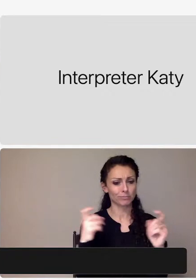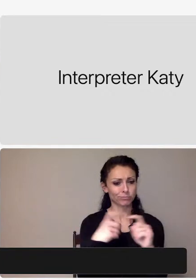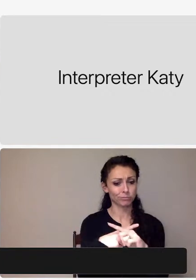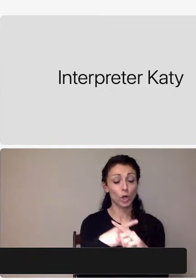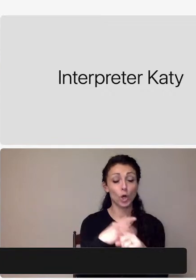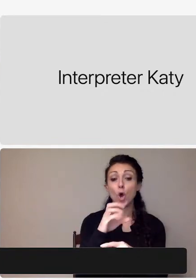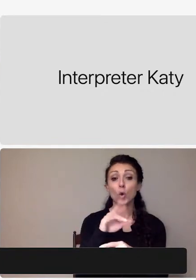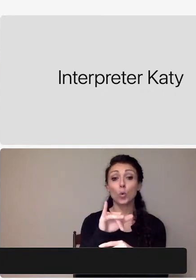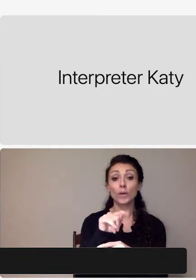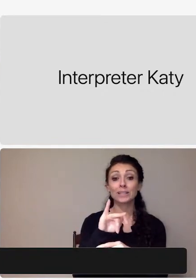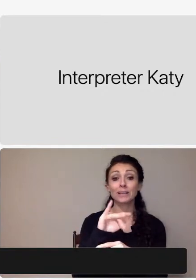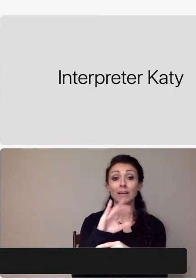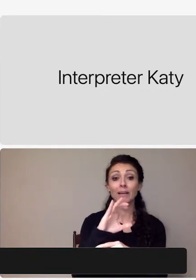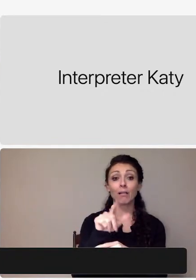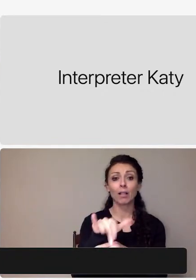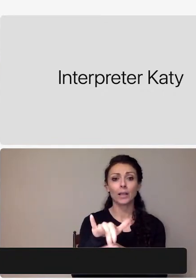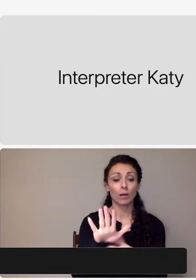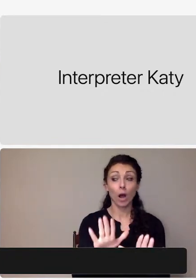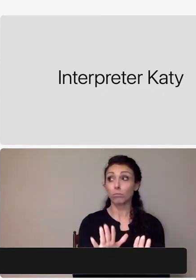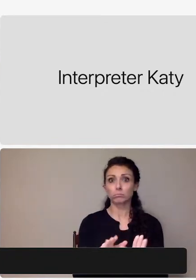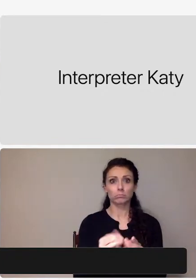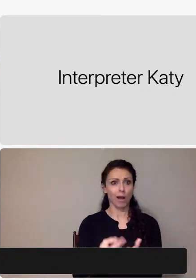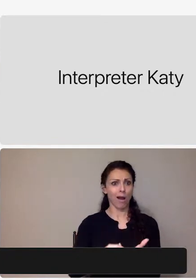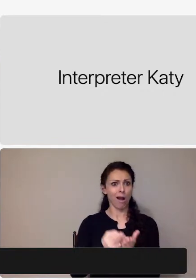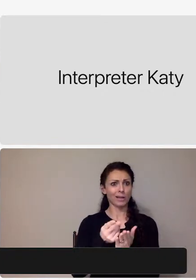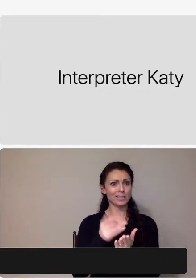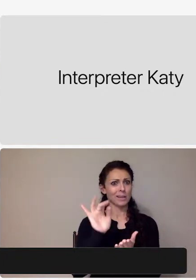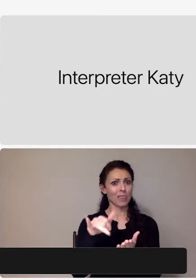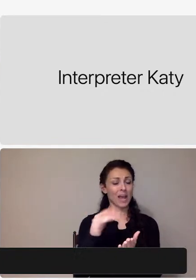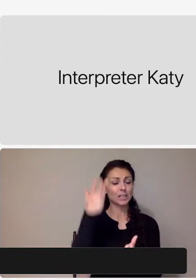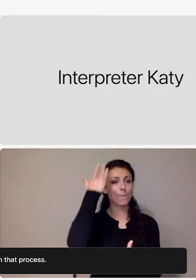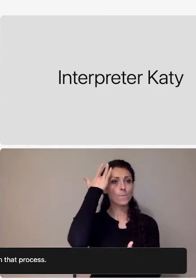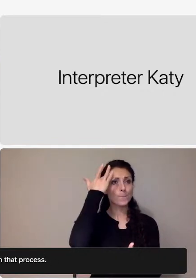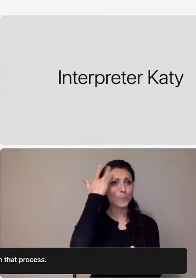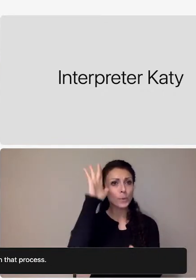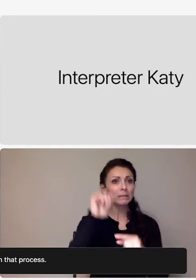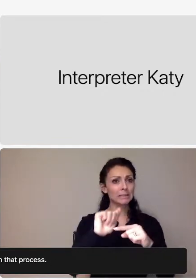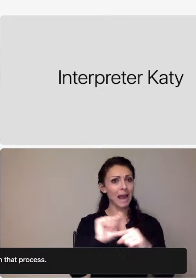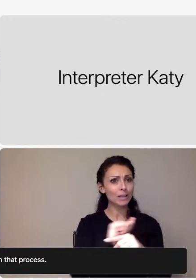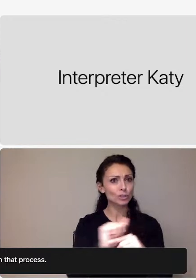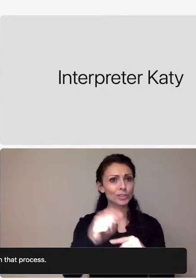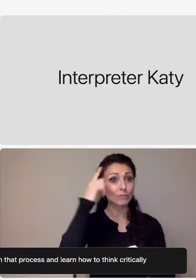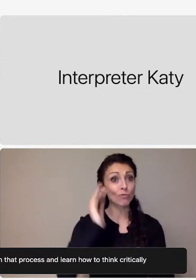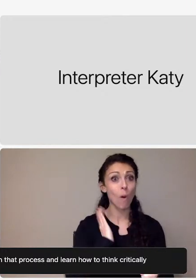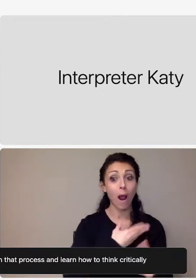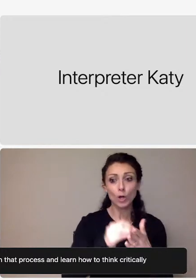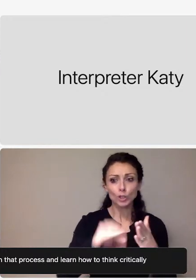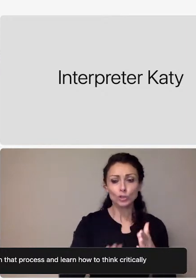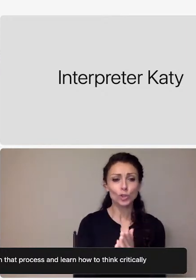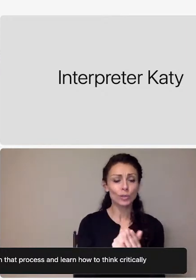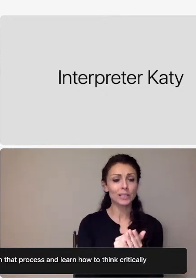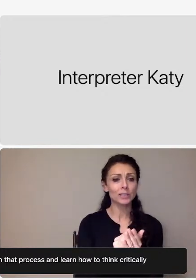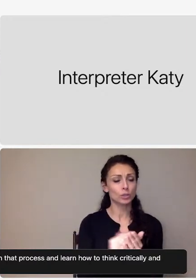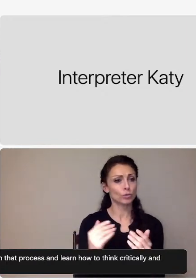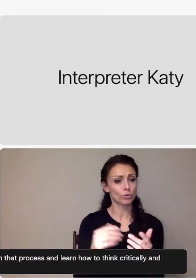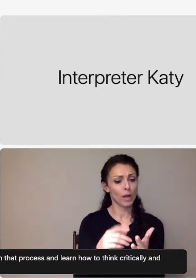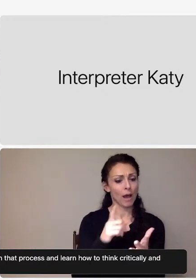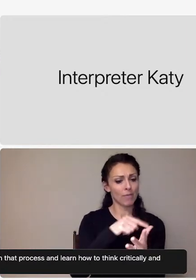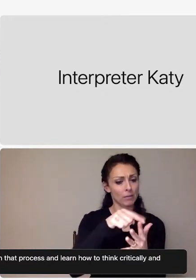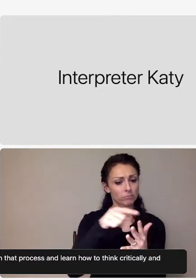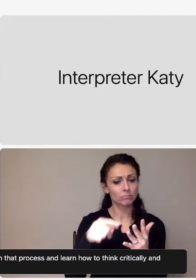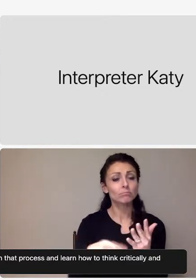exercise for our students to be able to go through that process and learn how to think critically um and most importantly vet